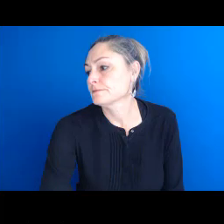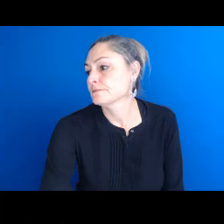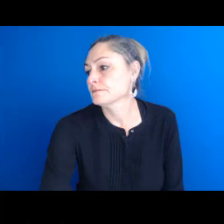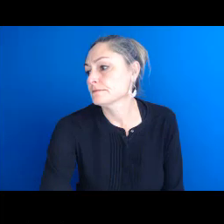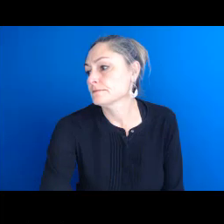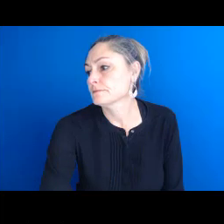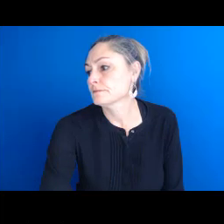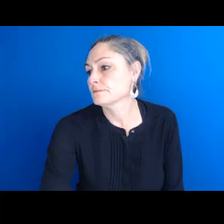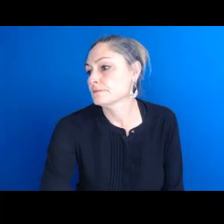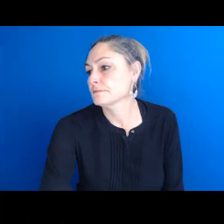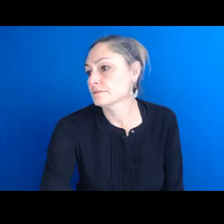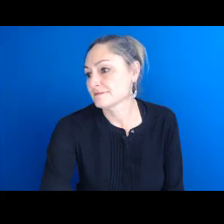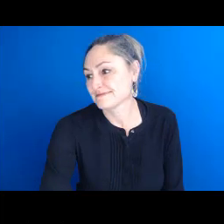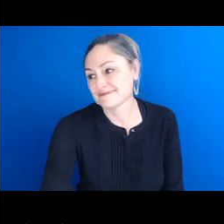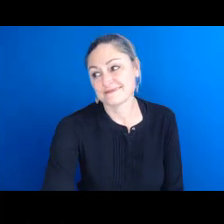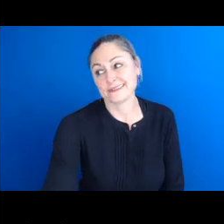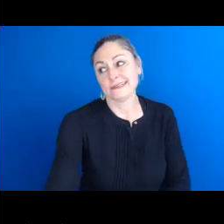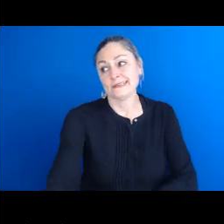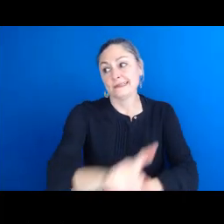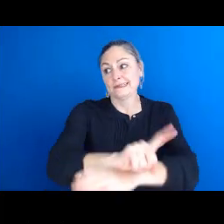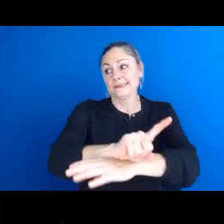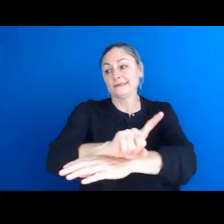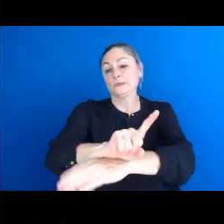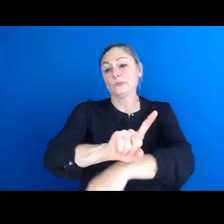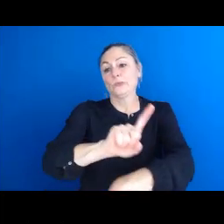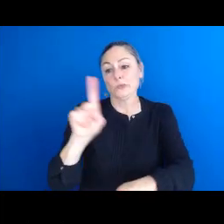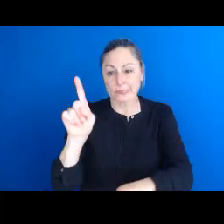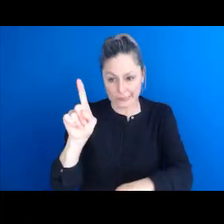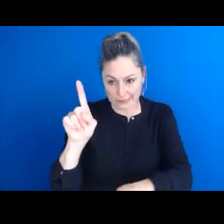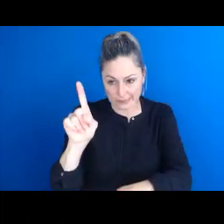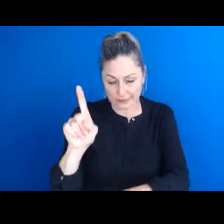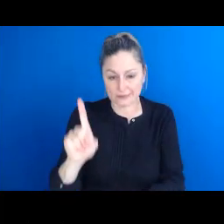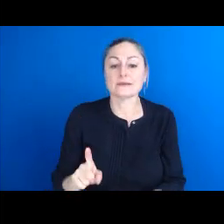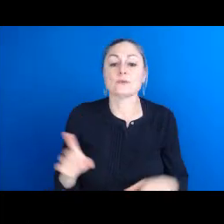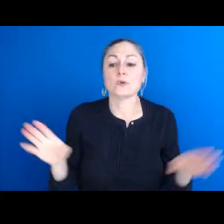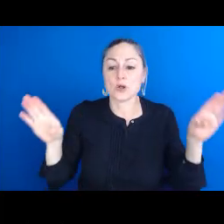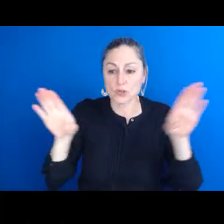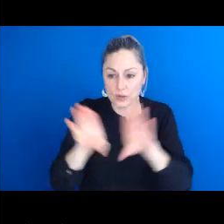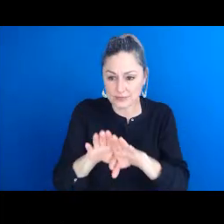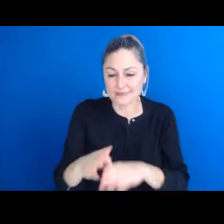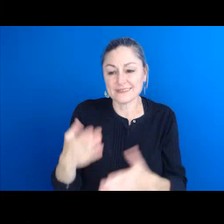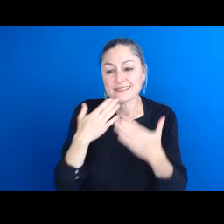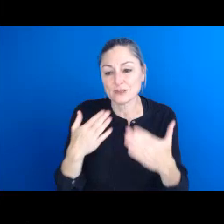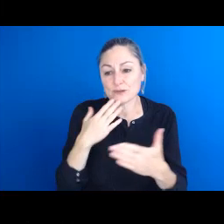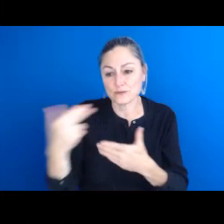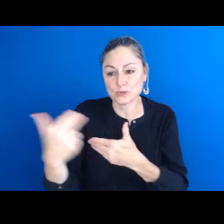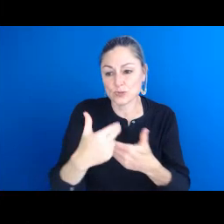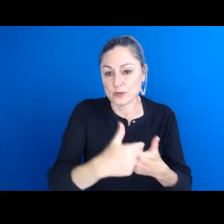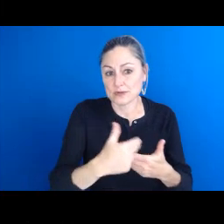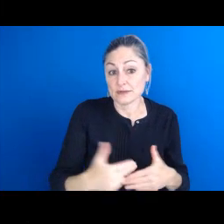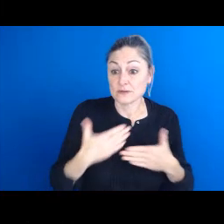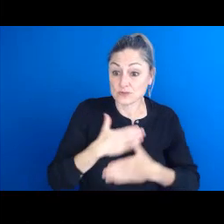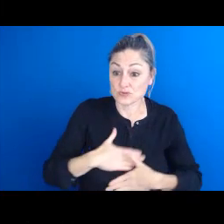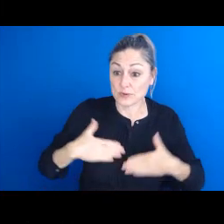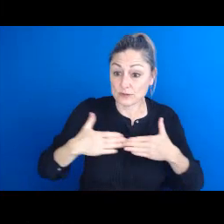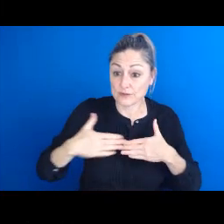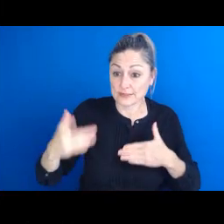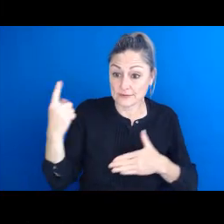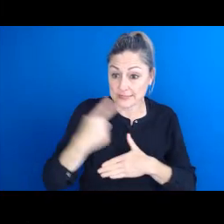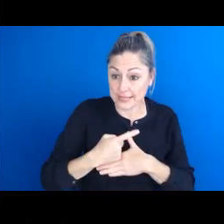All right, it is 1 o'clock. So with that, I'm going to close out. Thank you so much for joining today, and enjoy the rest of your day.